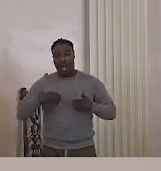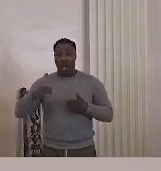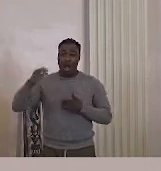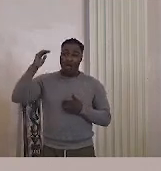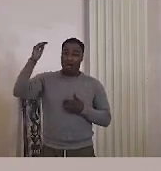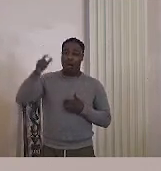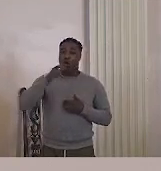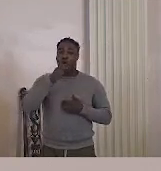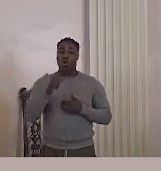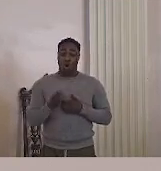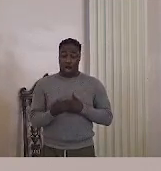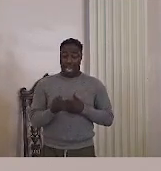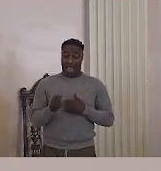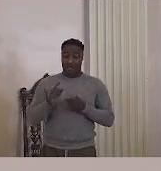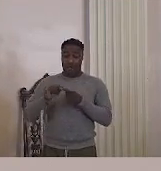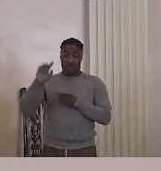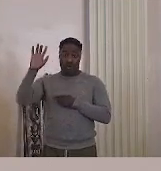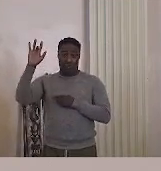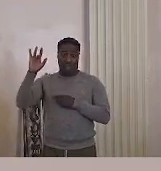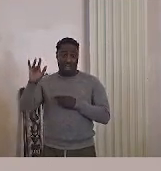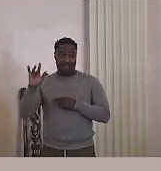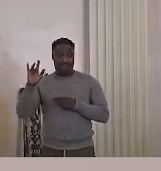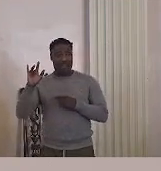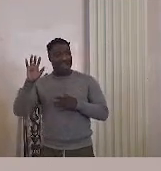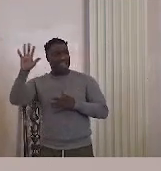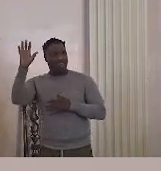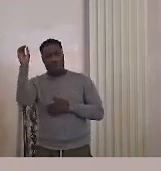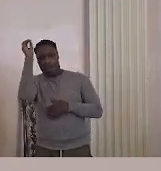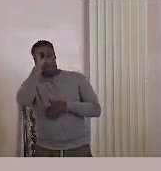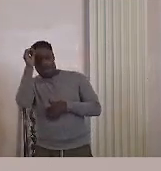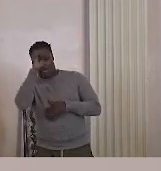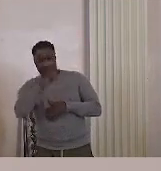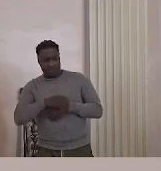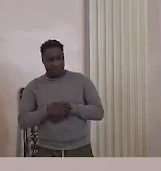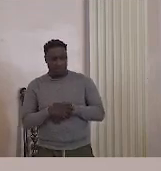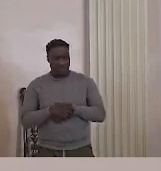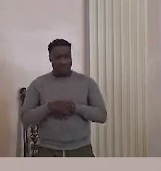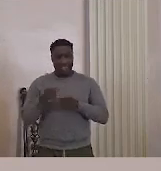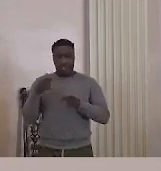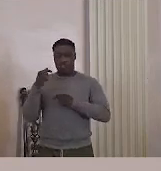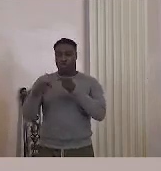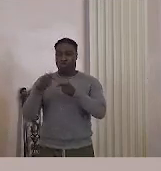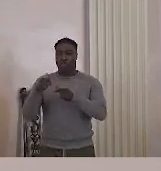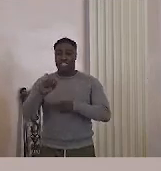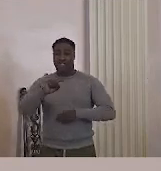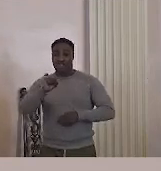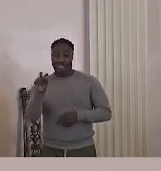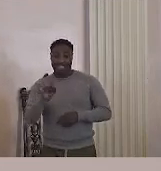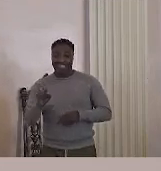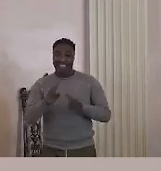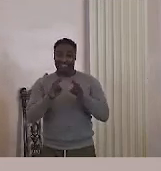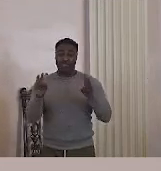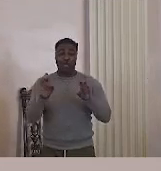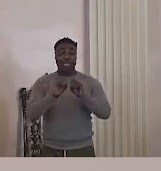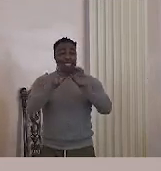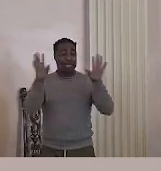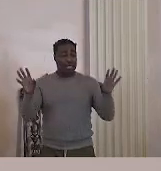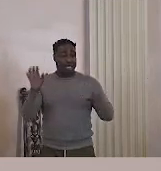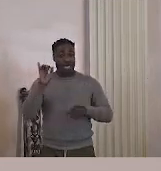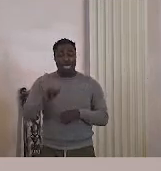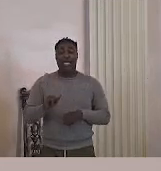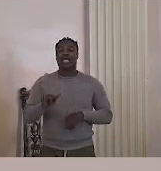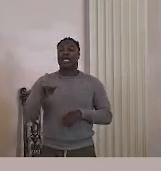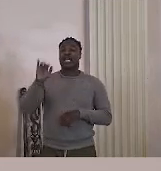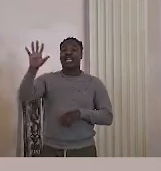are age 11 to 25 have to say. The Generation Z is very clear that their